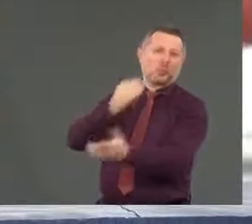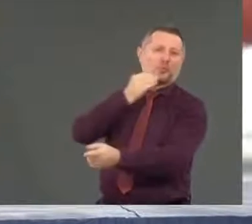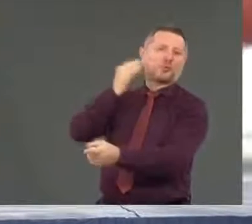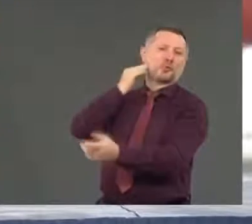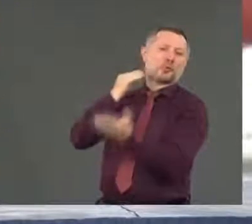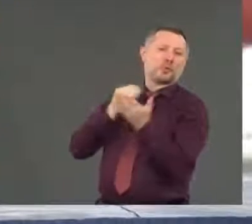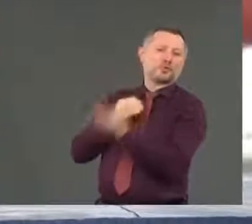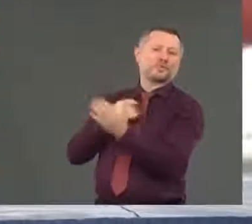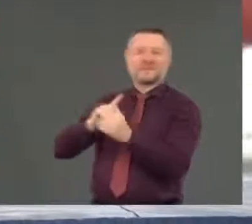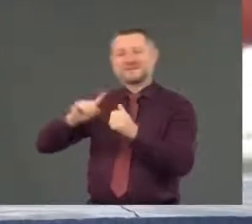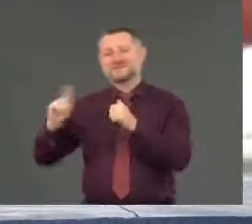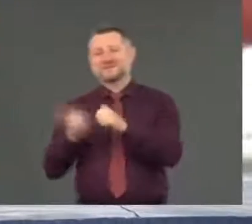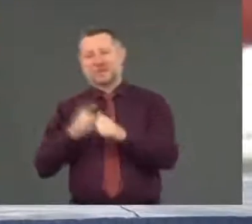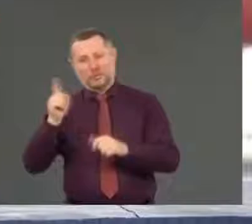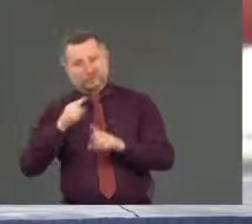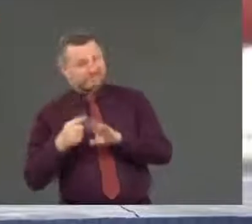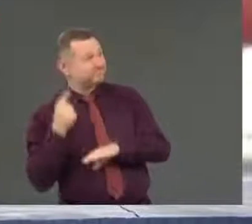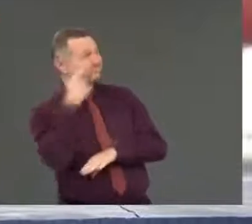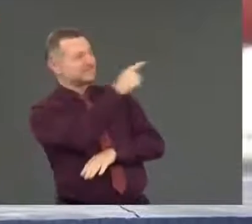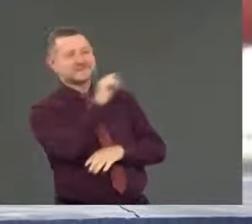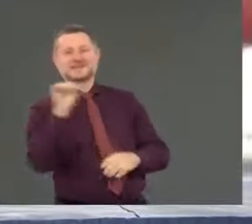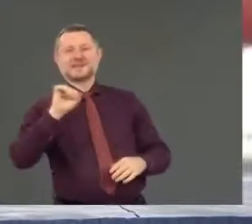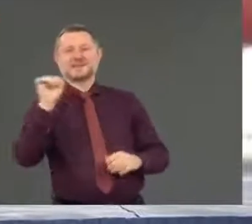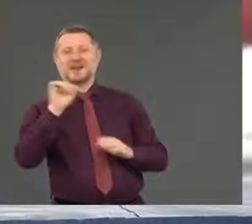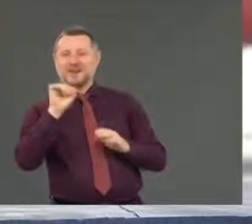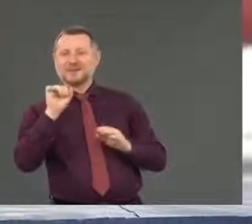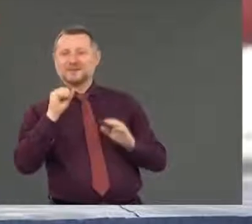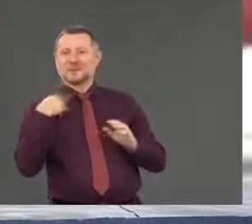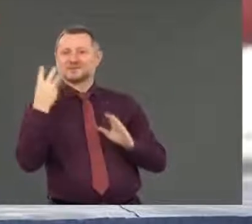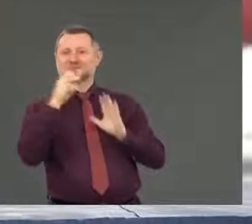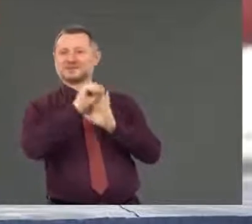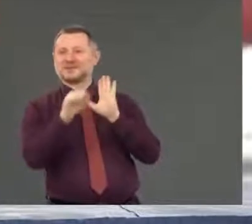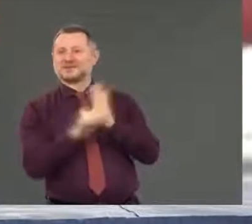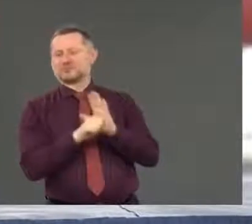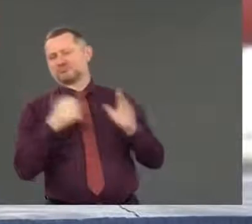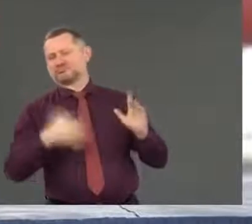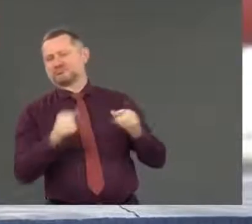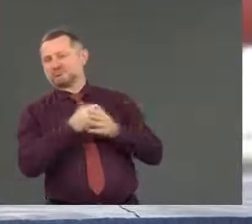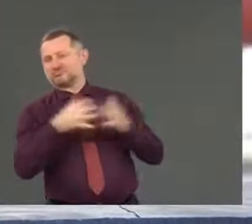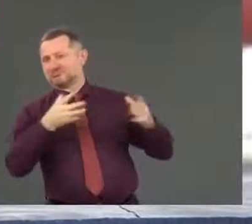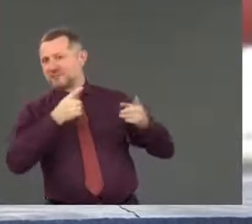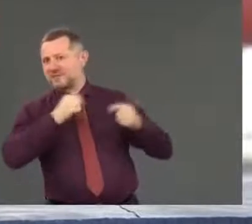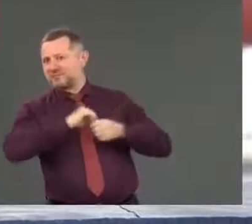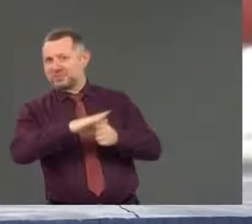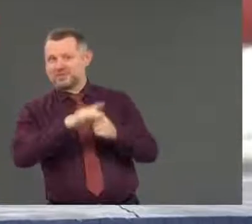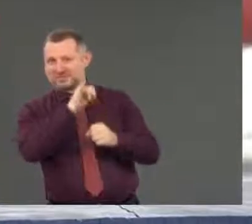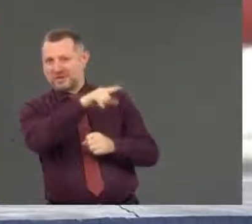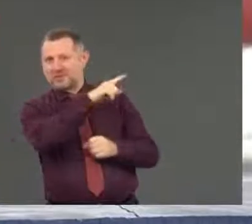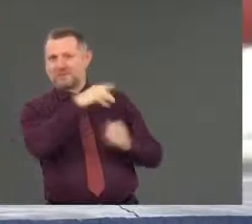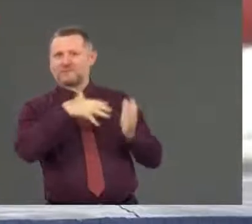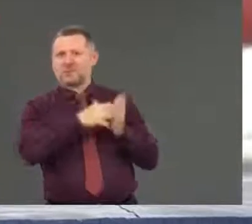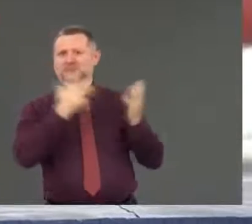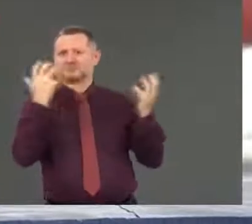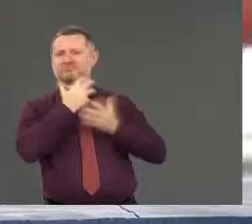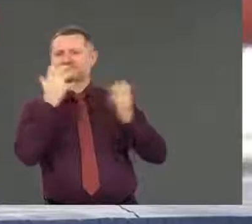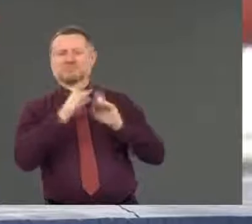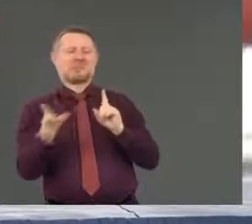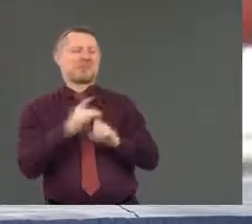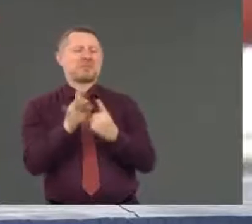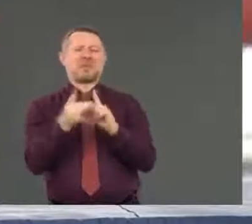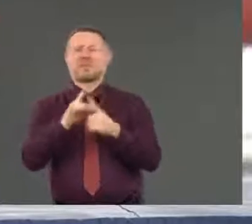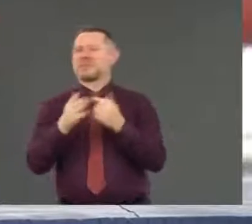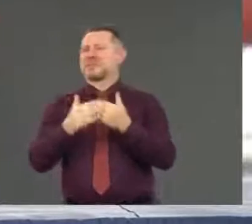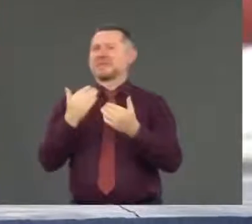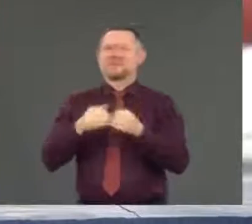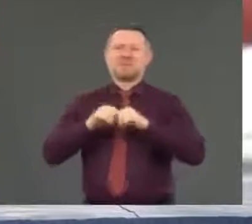in a nursing home. Vulnerable population in the most vulnerable place in a congregate setting. So I understand the